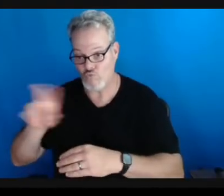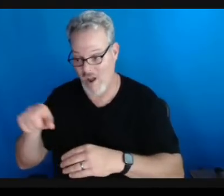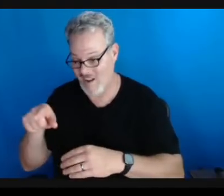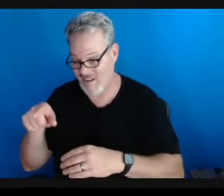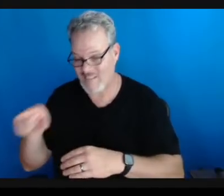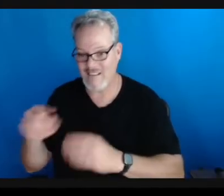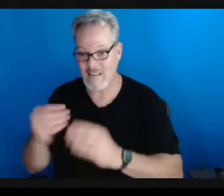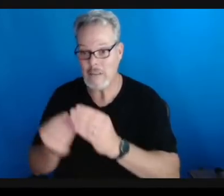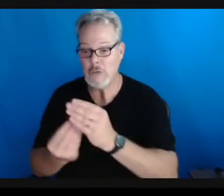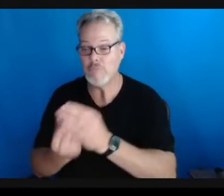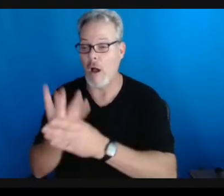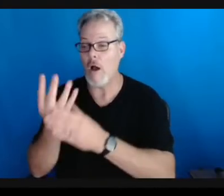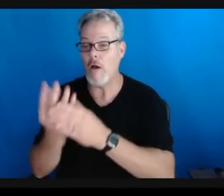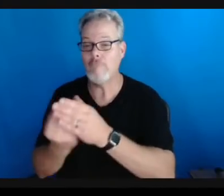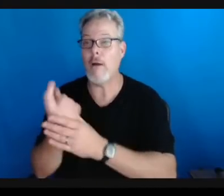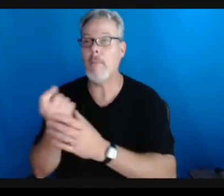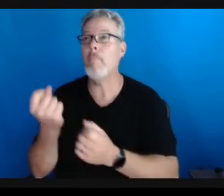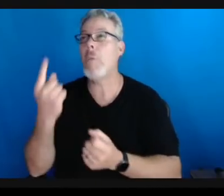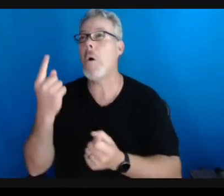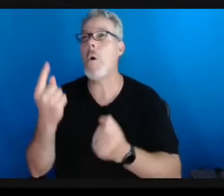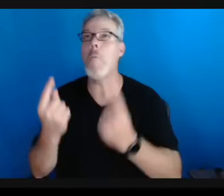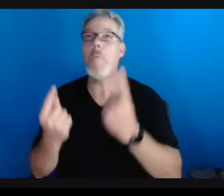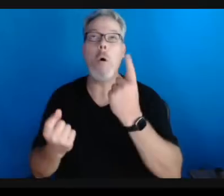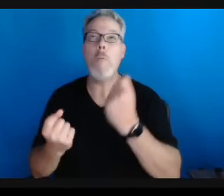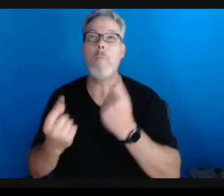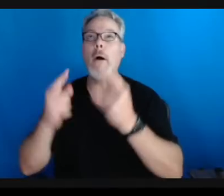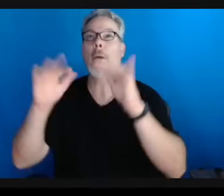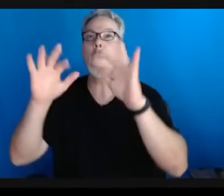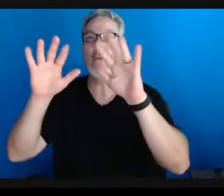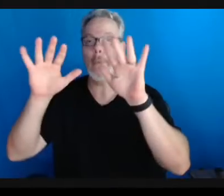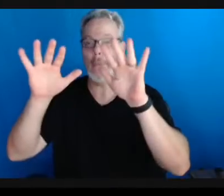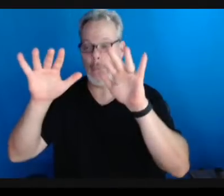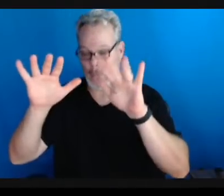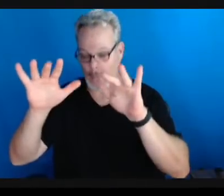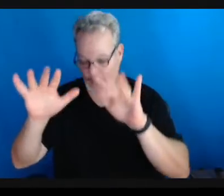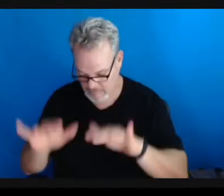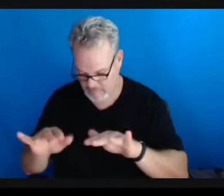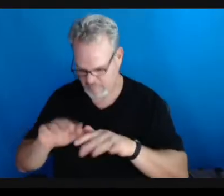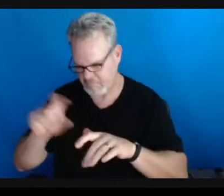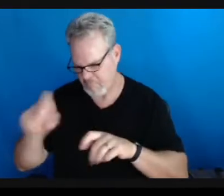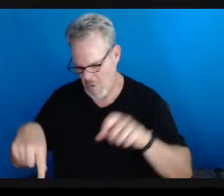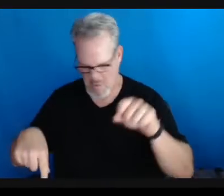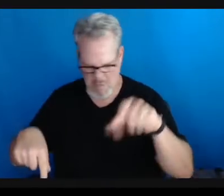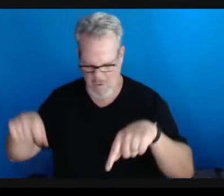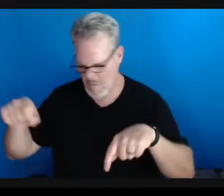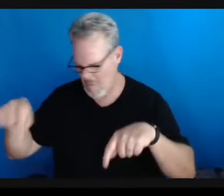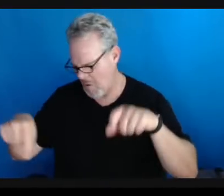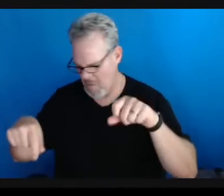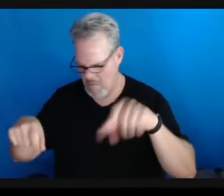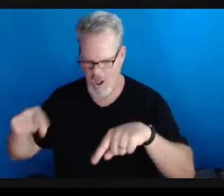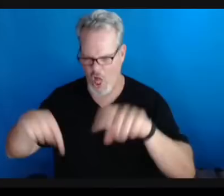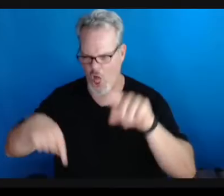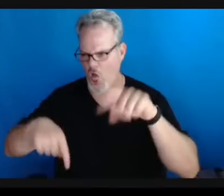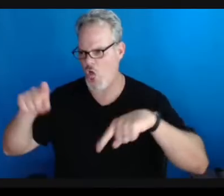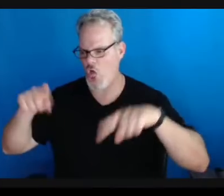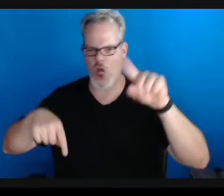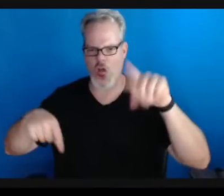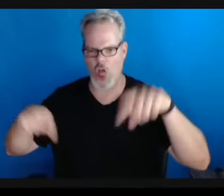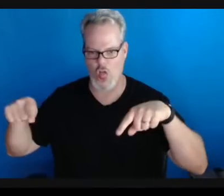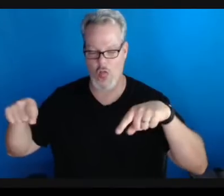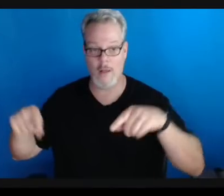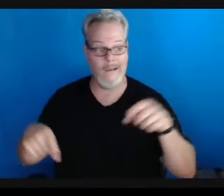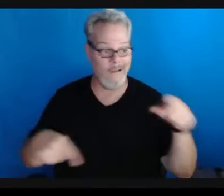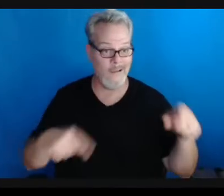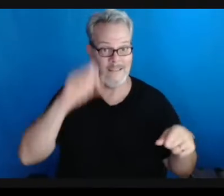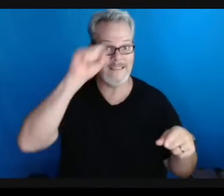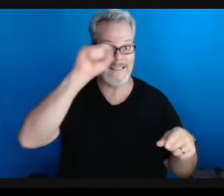from the air and it's landing in these very chaotic fashion here. And then this more silvery, smooth lava, that's